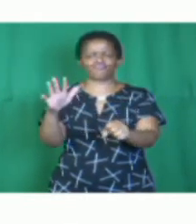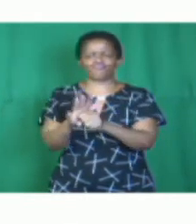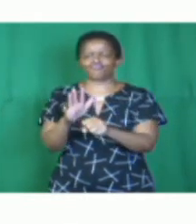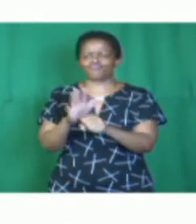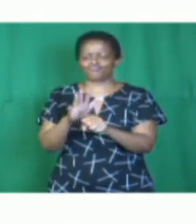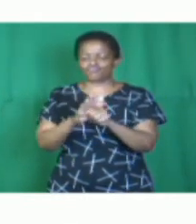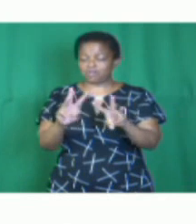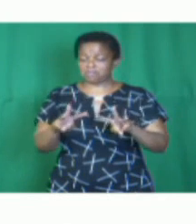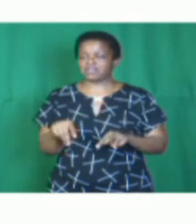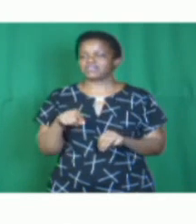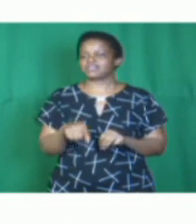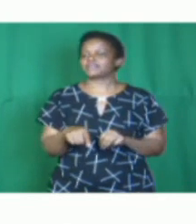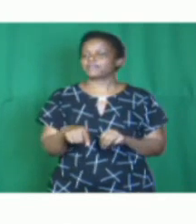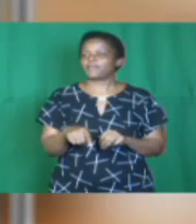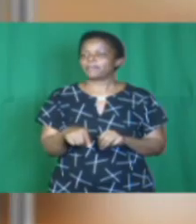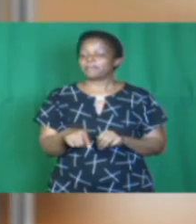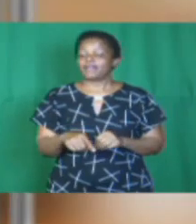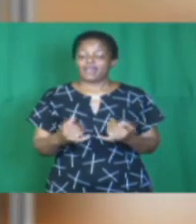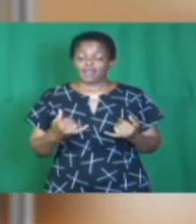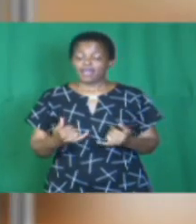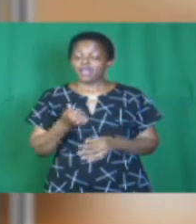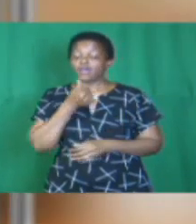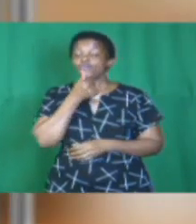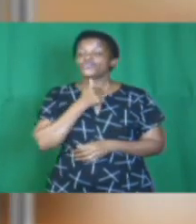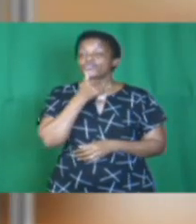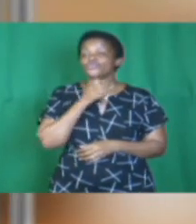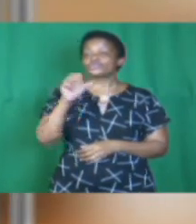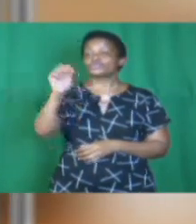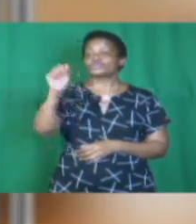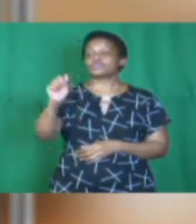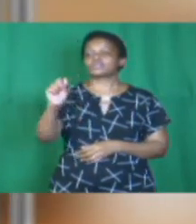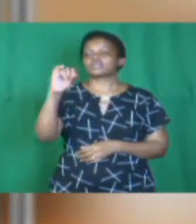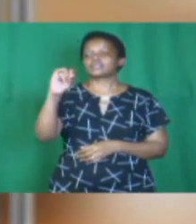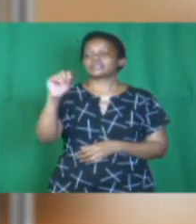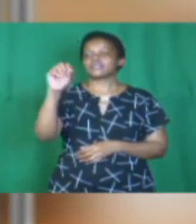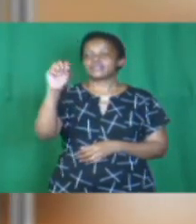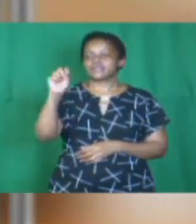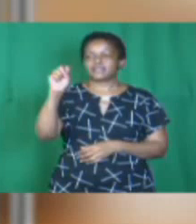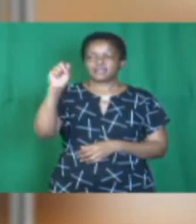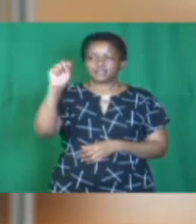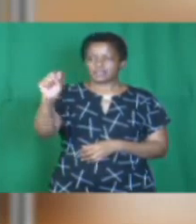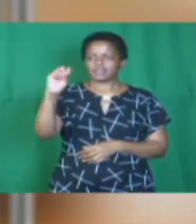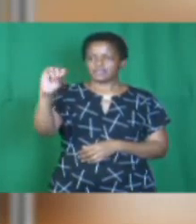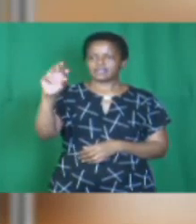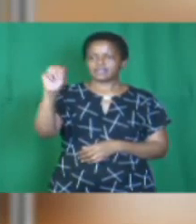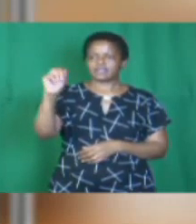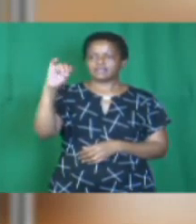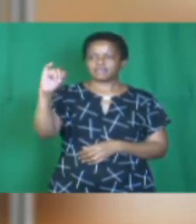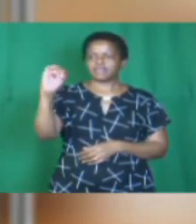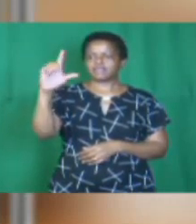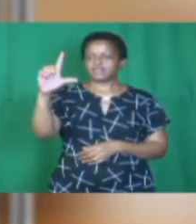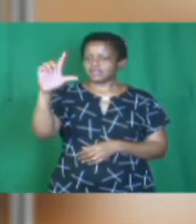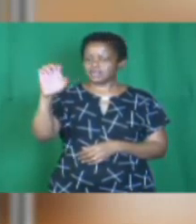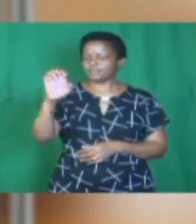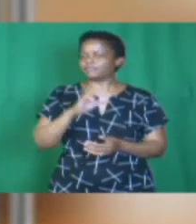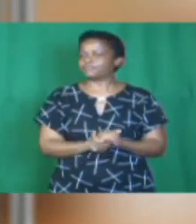used a simile. Remember, I said that you need to use figures of speech like simile. Like bees. You can just